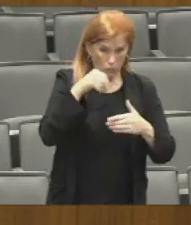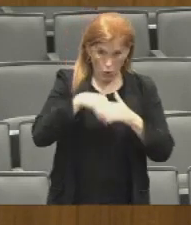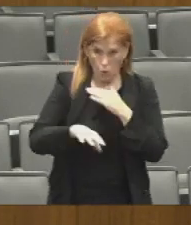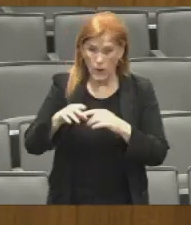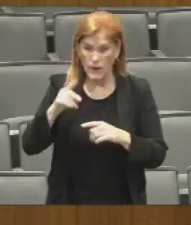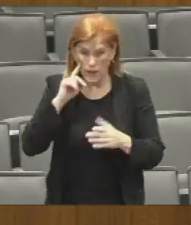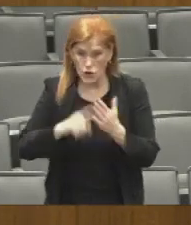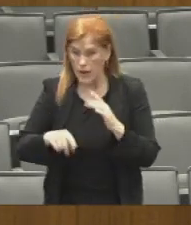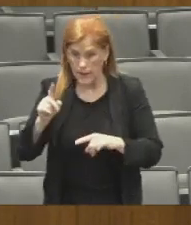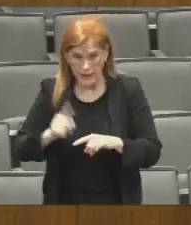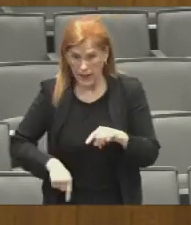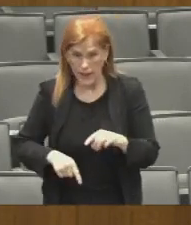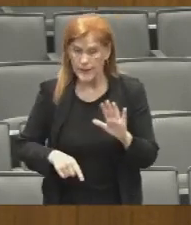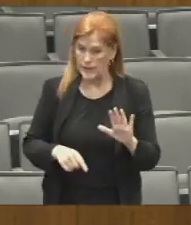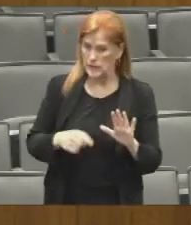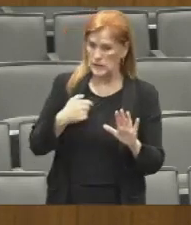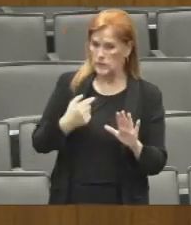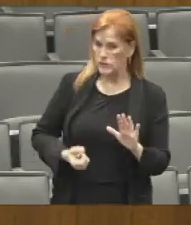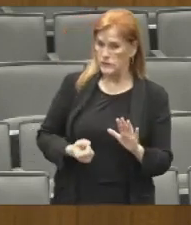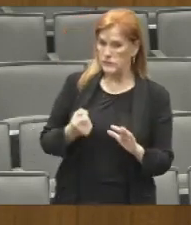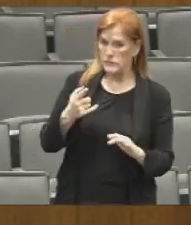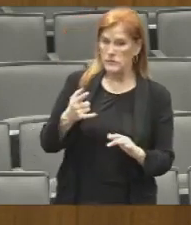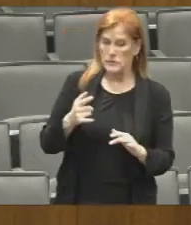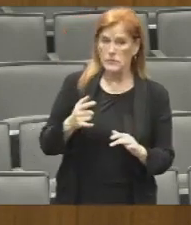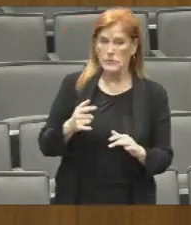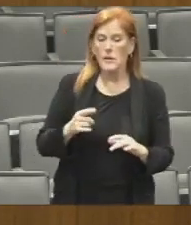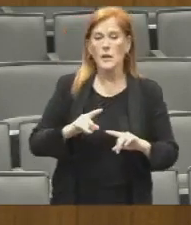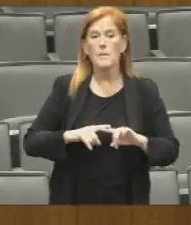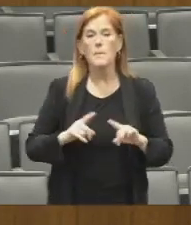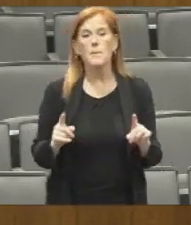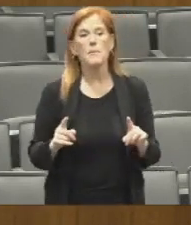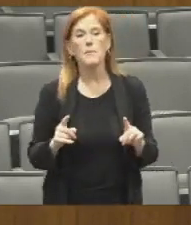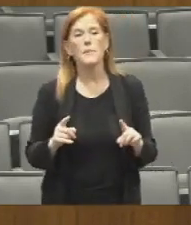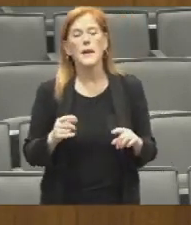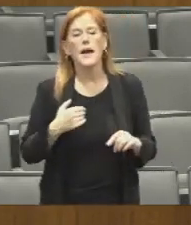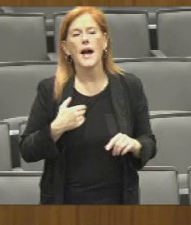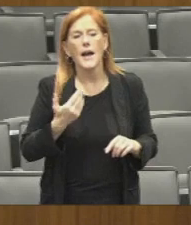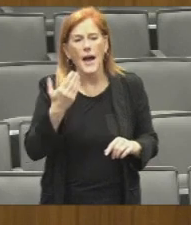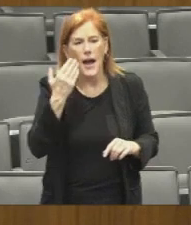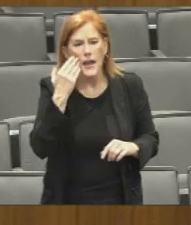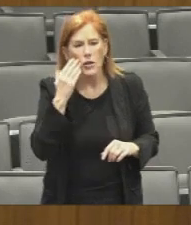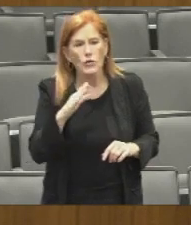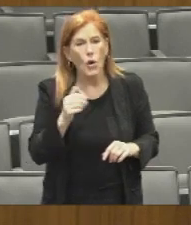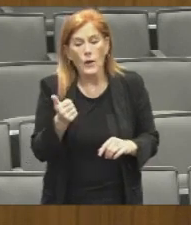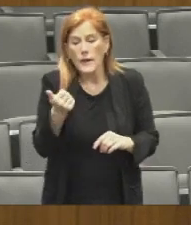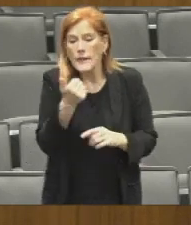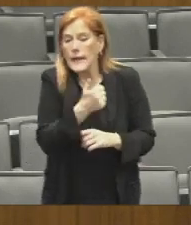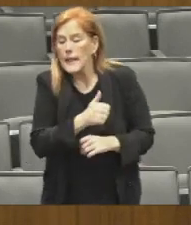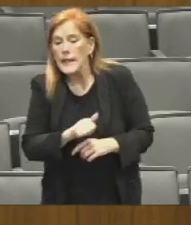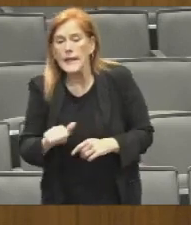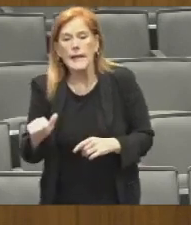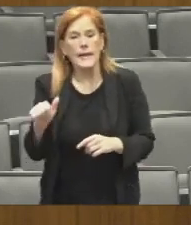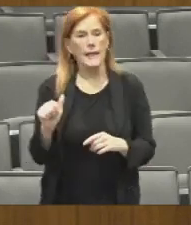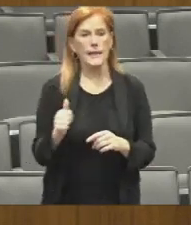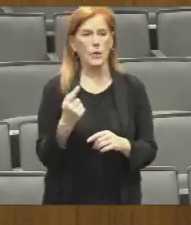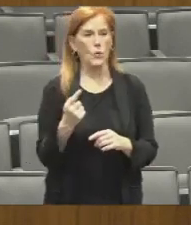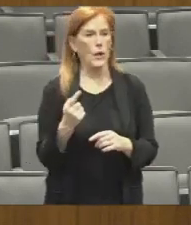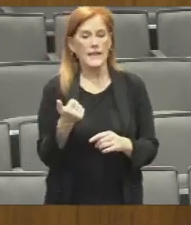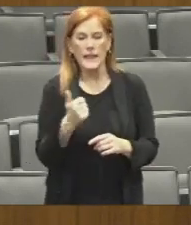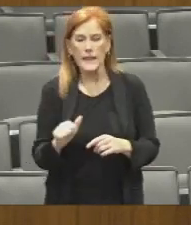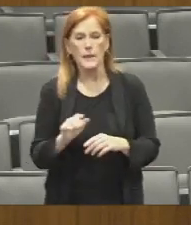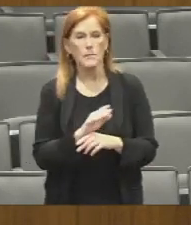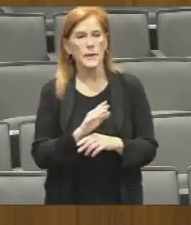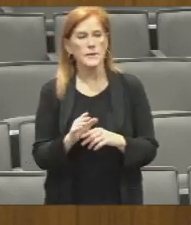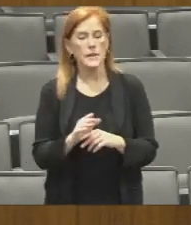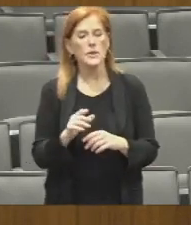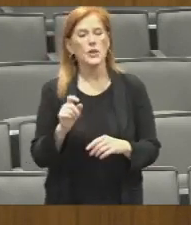guess that's my understanding. But I don't know that any entity ought to have the ability to